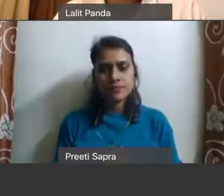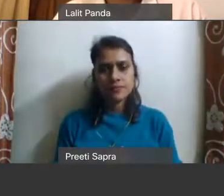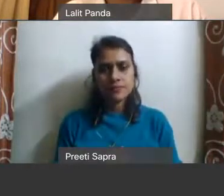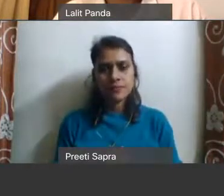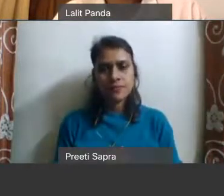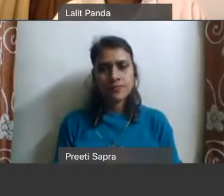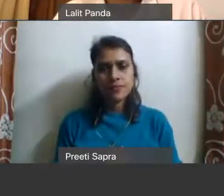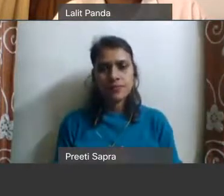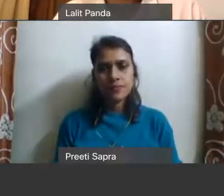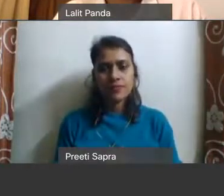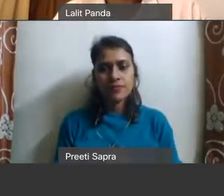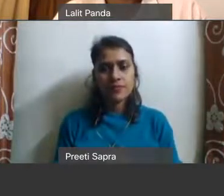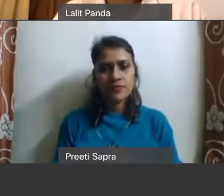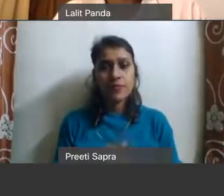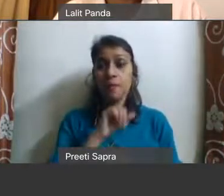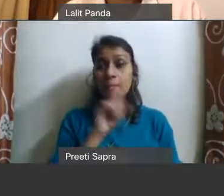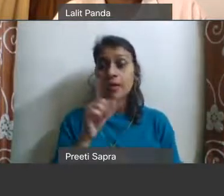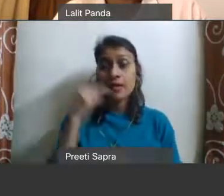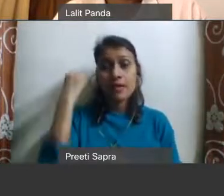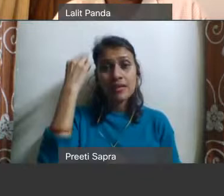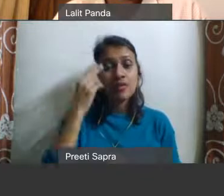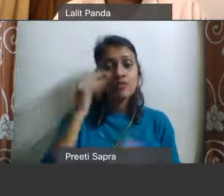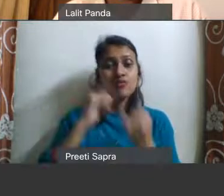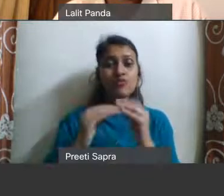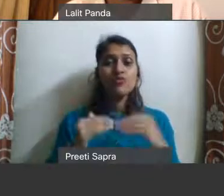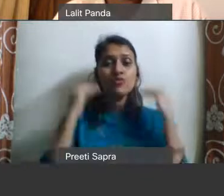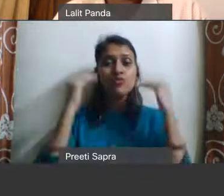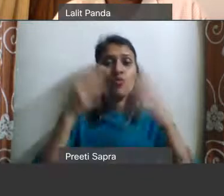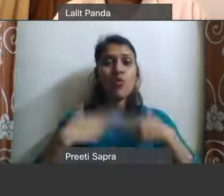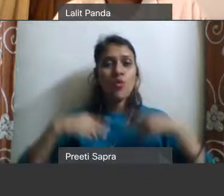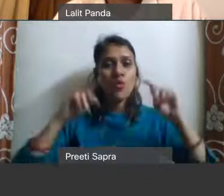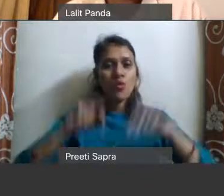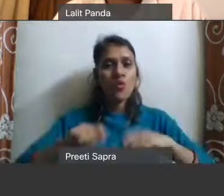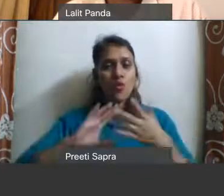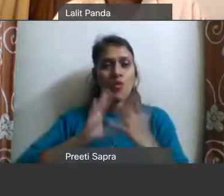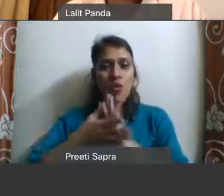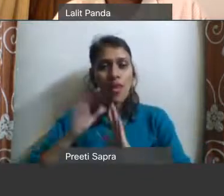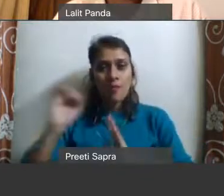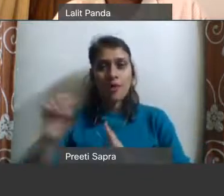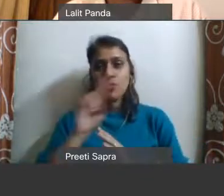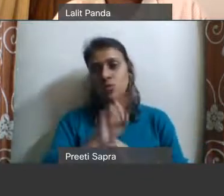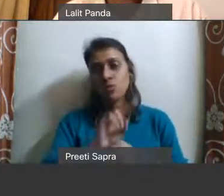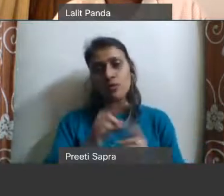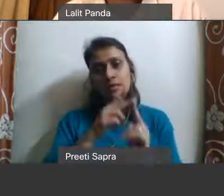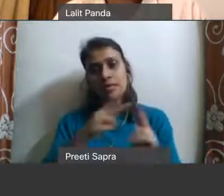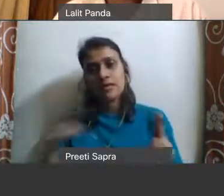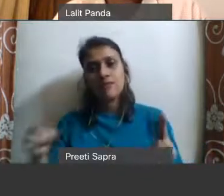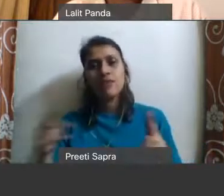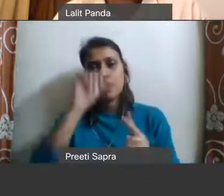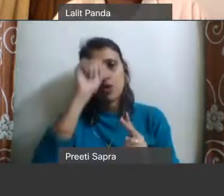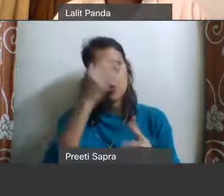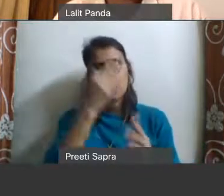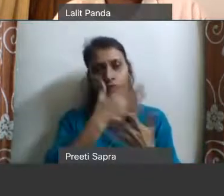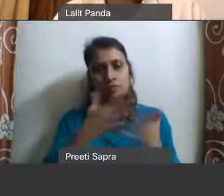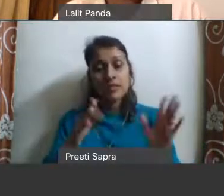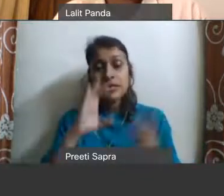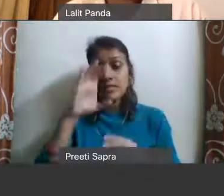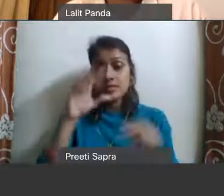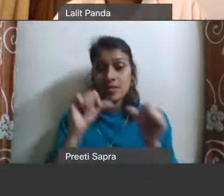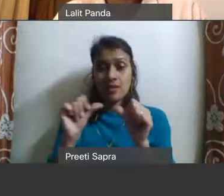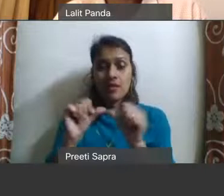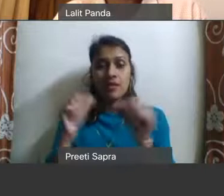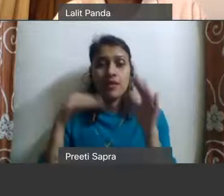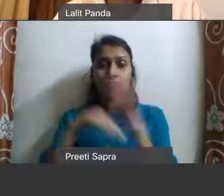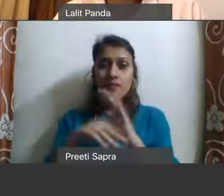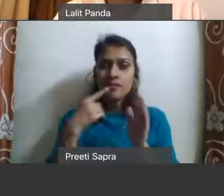perhaps one of the ways in which the Supreme Court could develop it is by applying it to religion. In the case of CAA, it depends